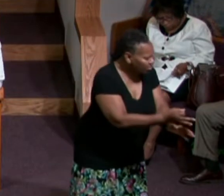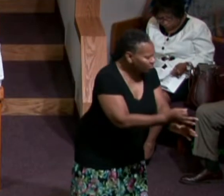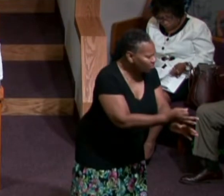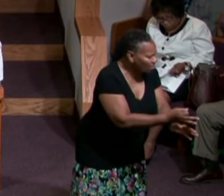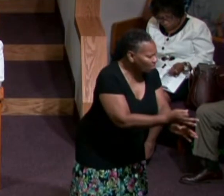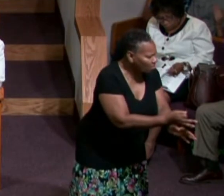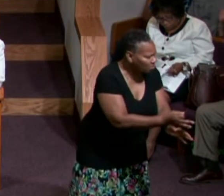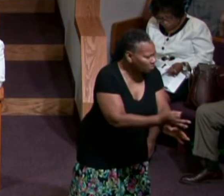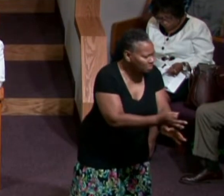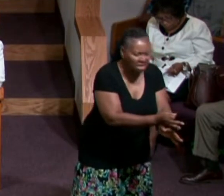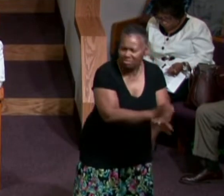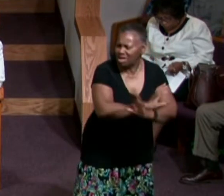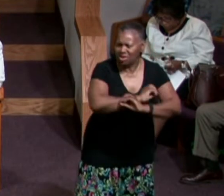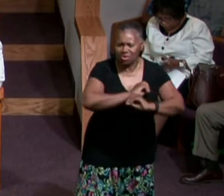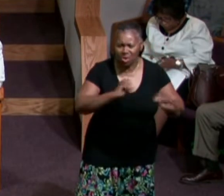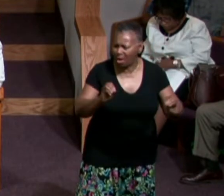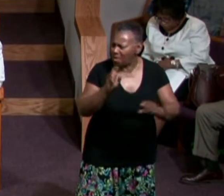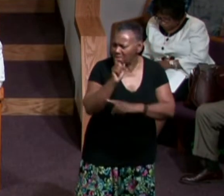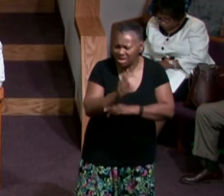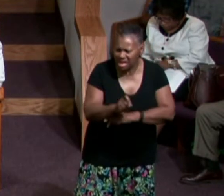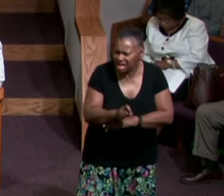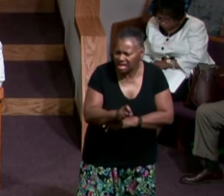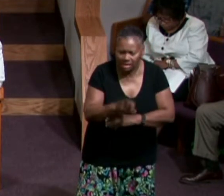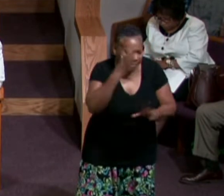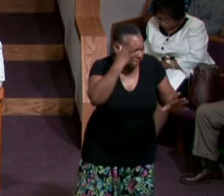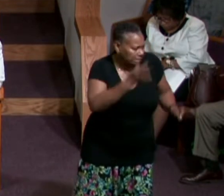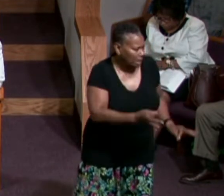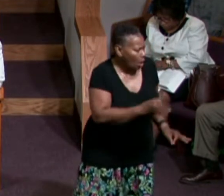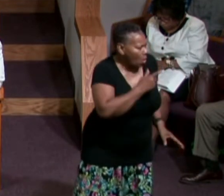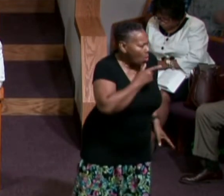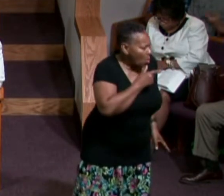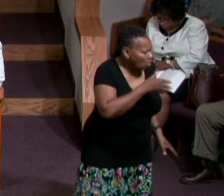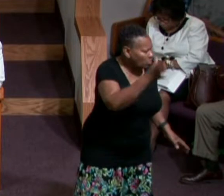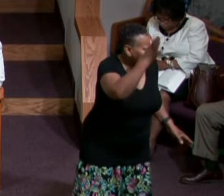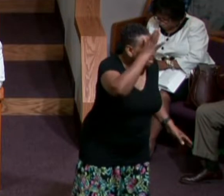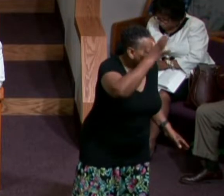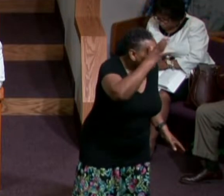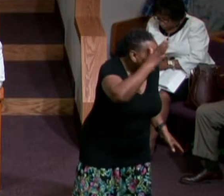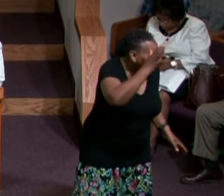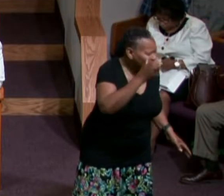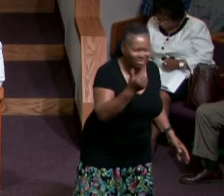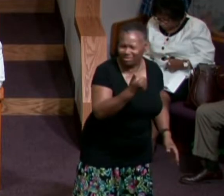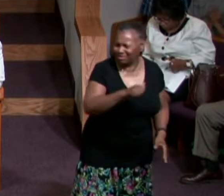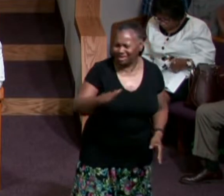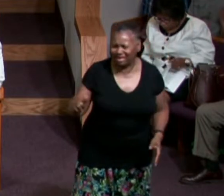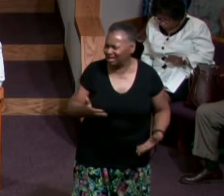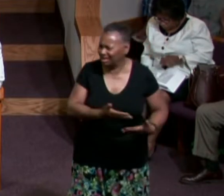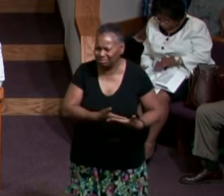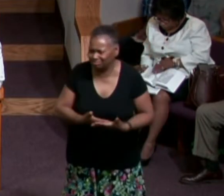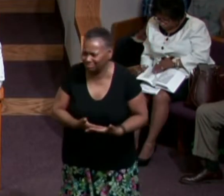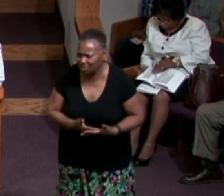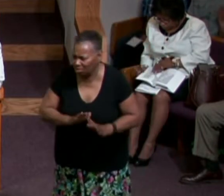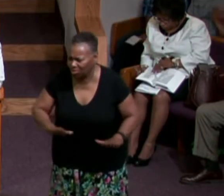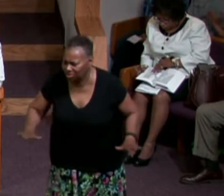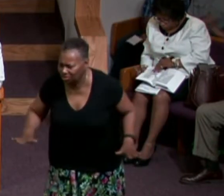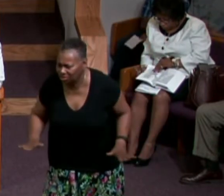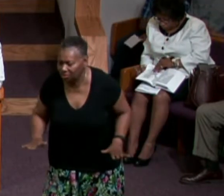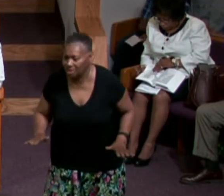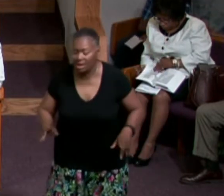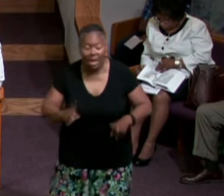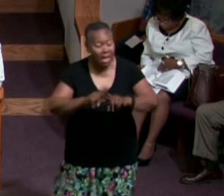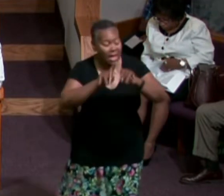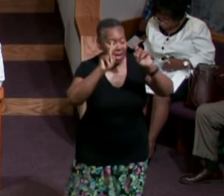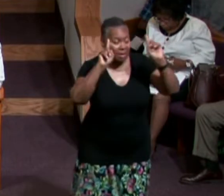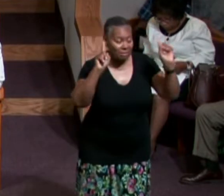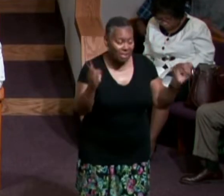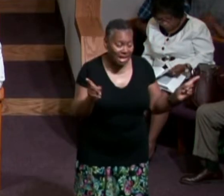and therefore there would be no need for determining the paternity of any child or children. However, in